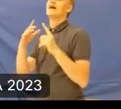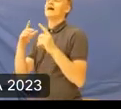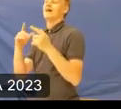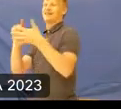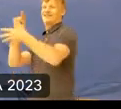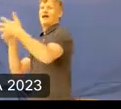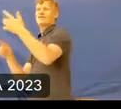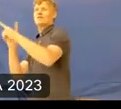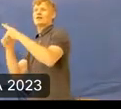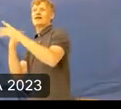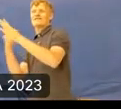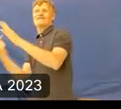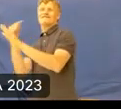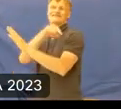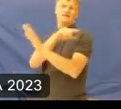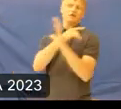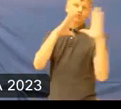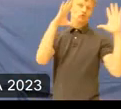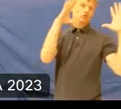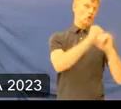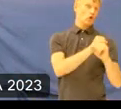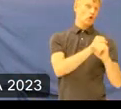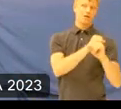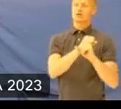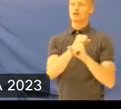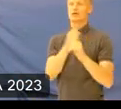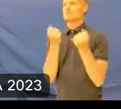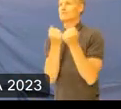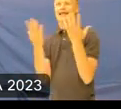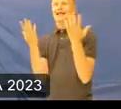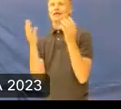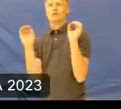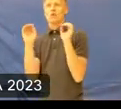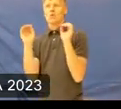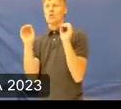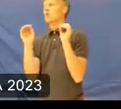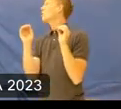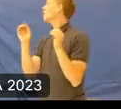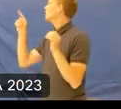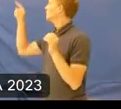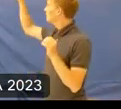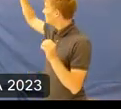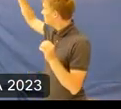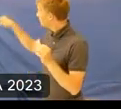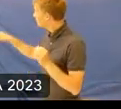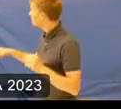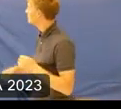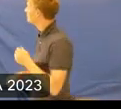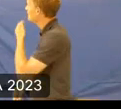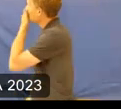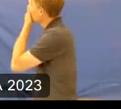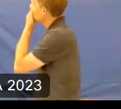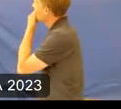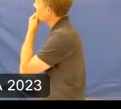then of the sort of neglected modalities, the binding problem across modalities, the action attribution issues,